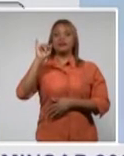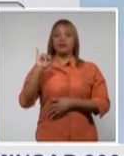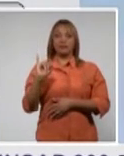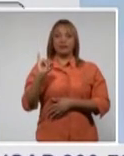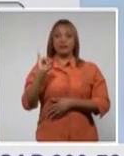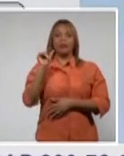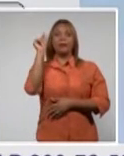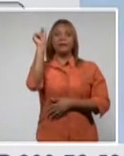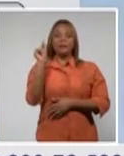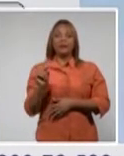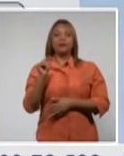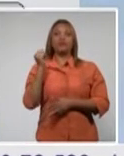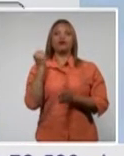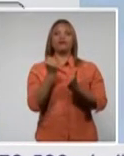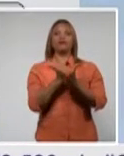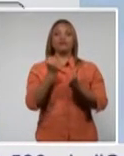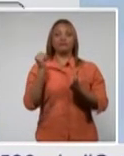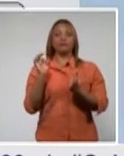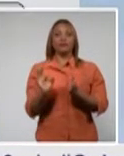3,316, or